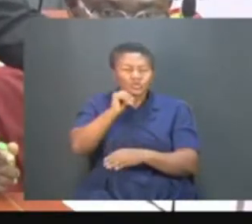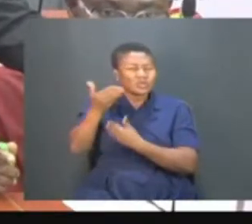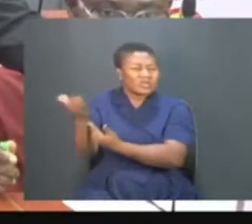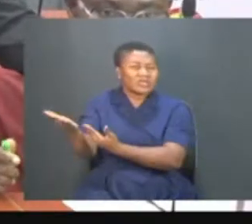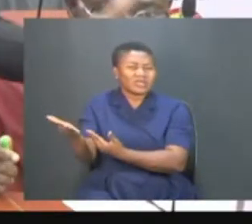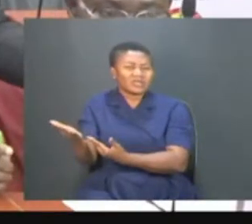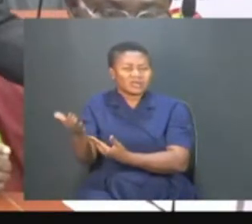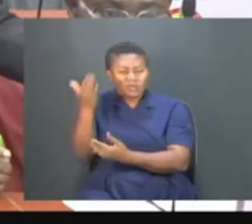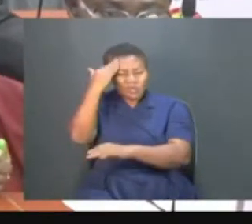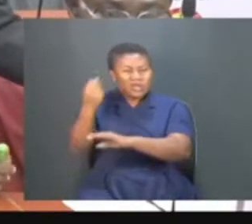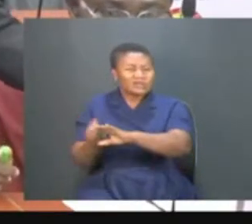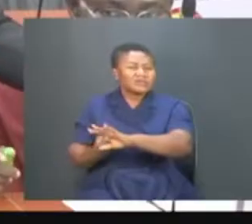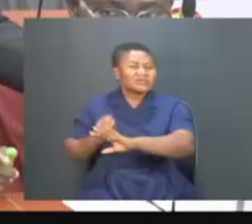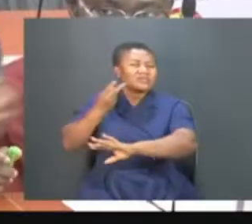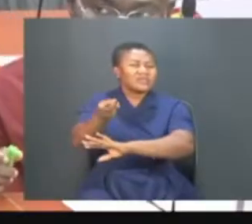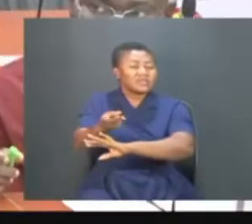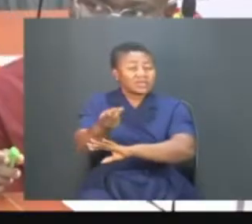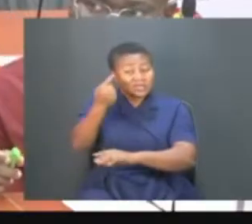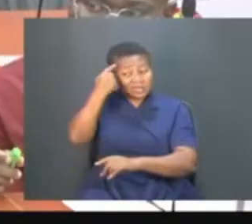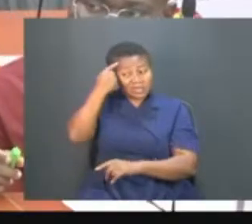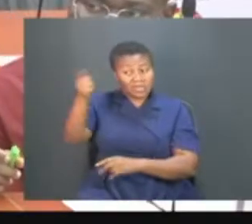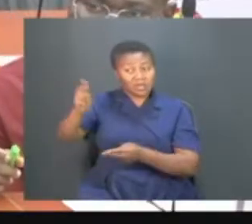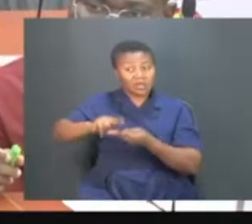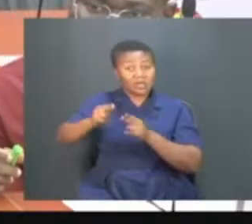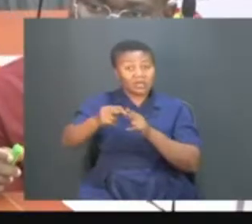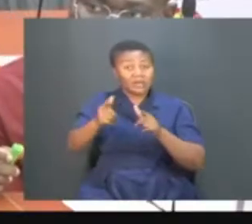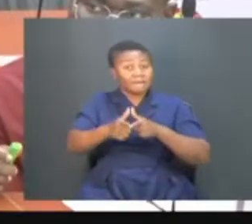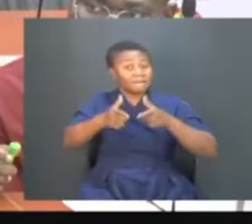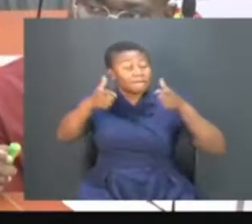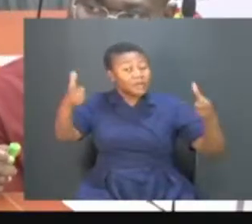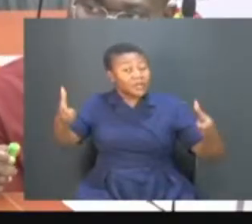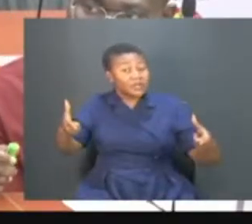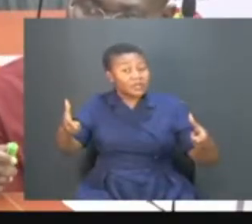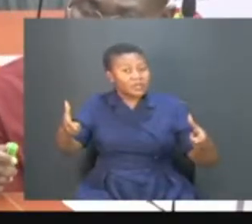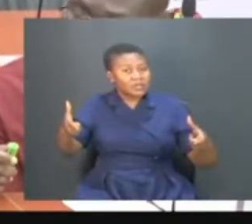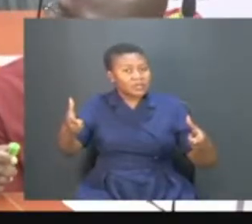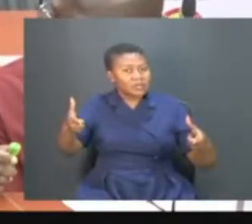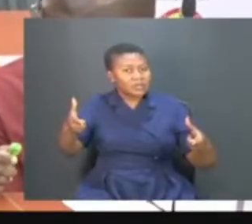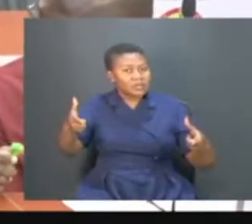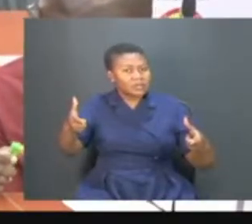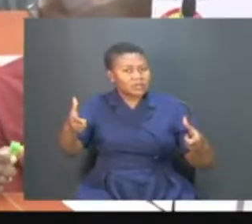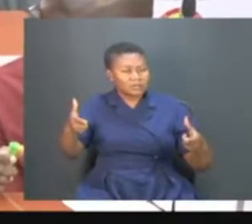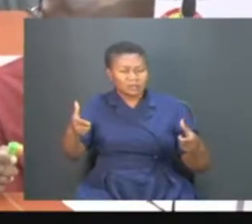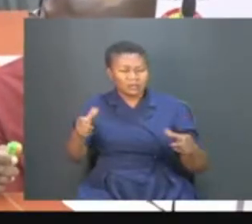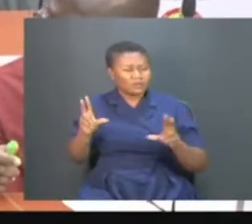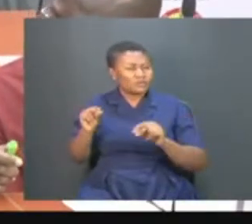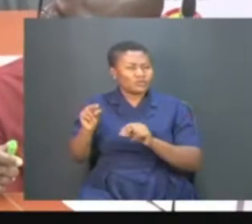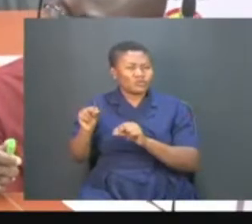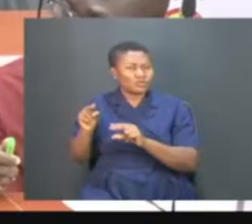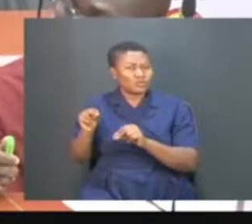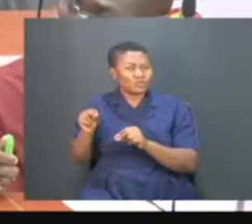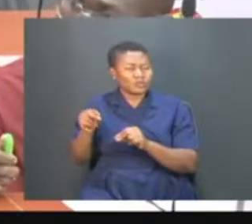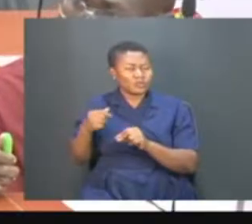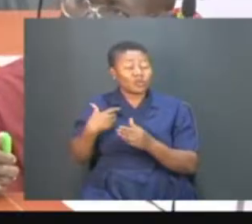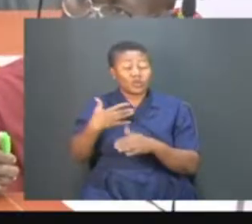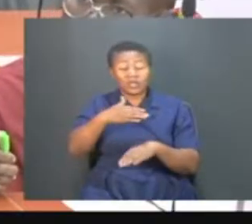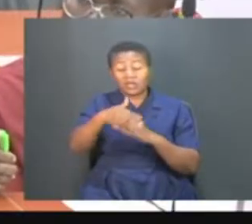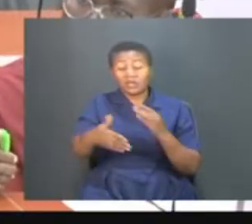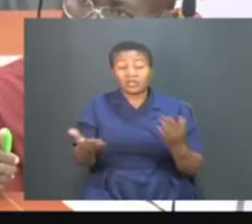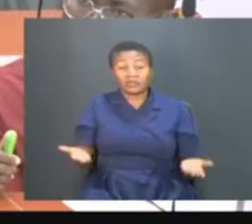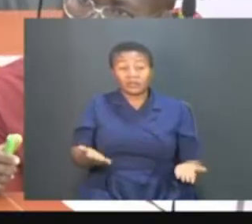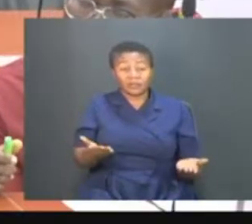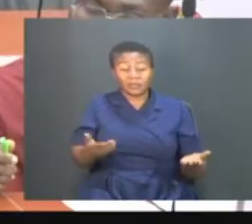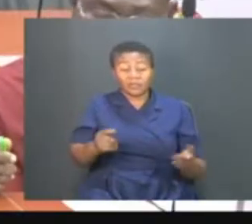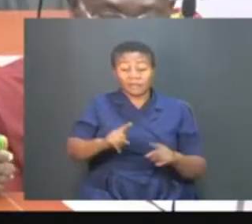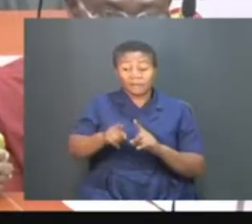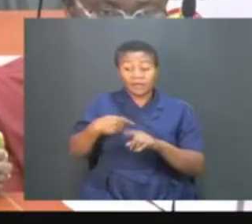gun? Because you have numbers. What is the ulterior motive behind this? Mr. Speaker, I would like to end here, but I'm